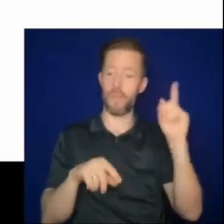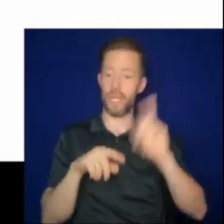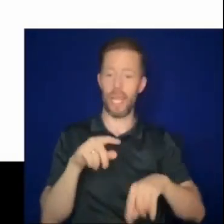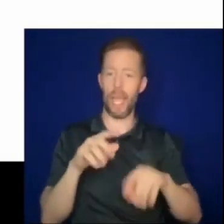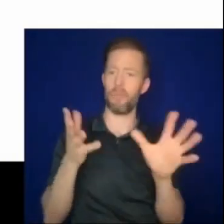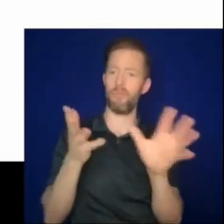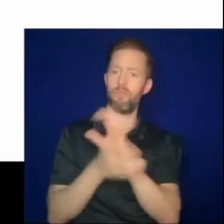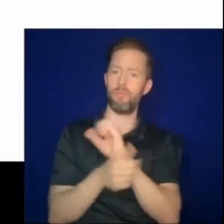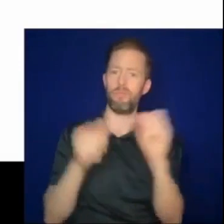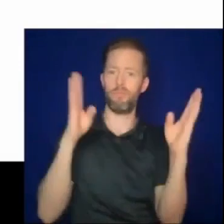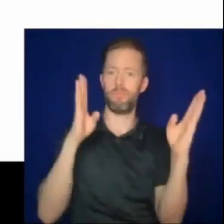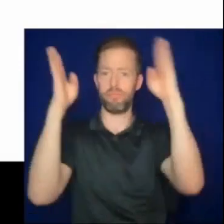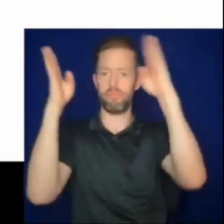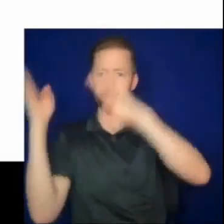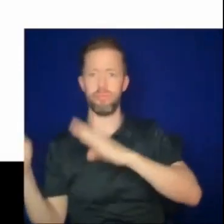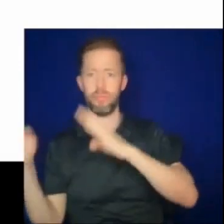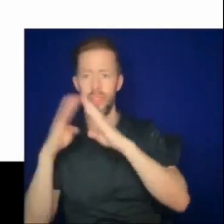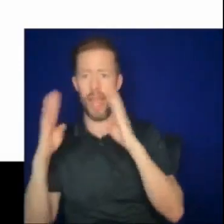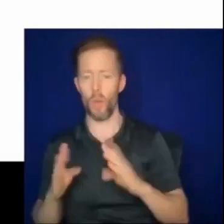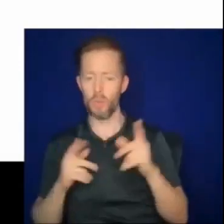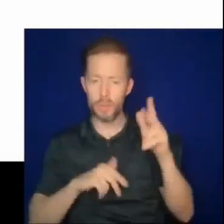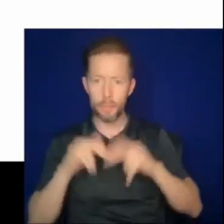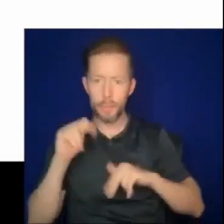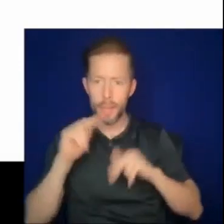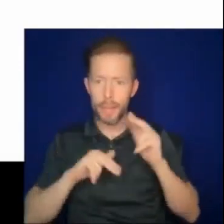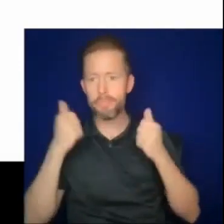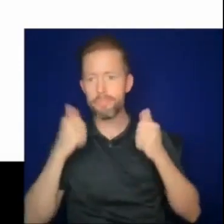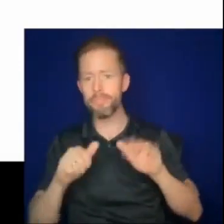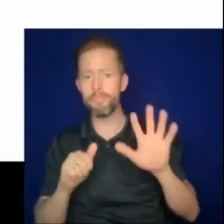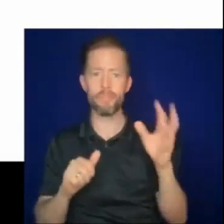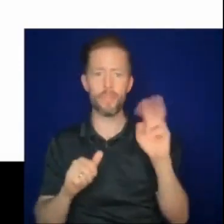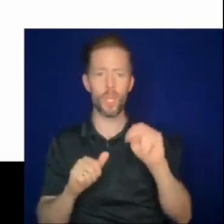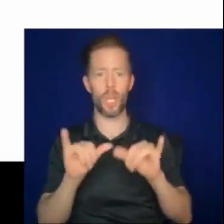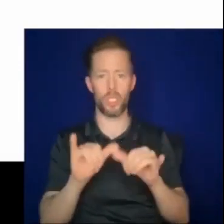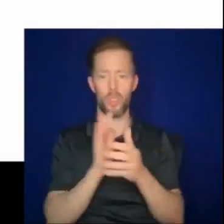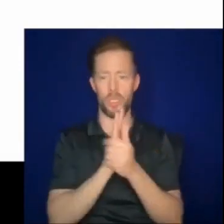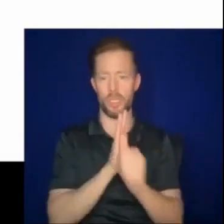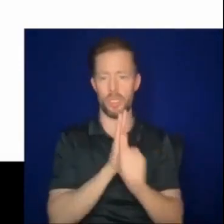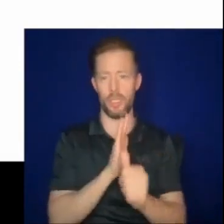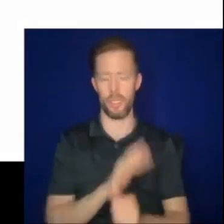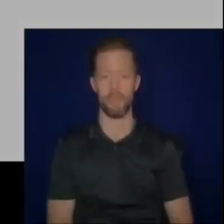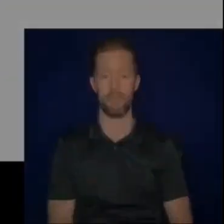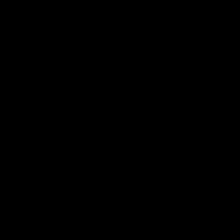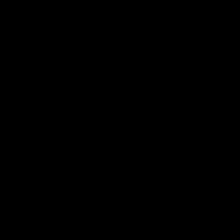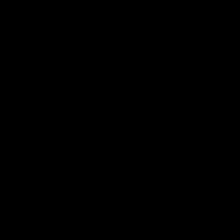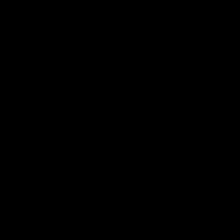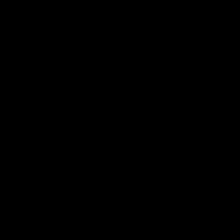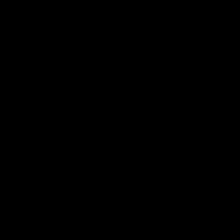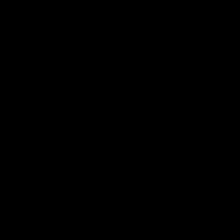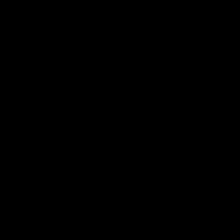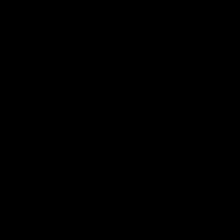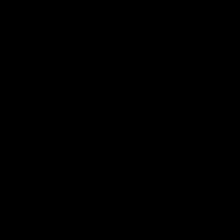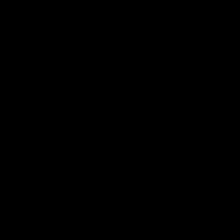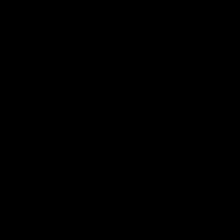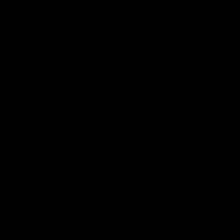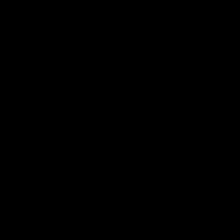knock down, or whatever it is, building those things in so that they can try their own engineering skills.